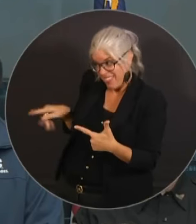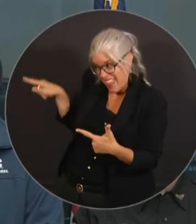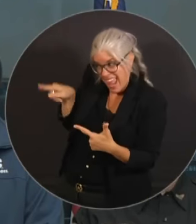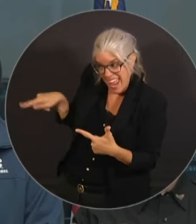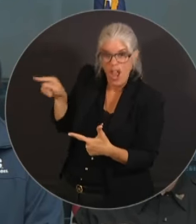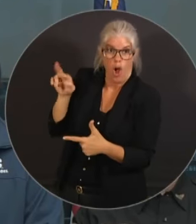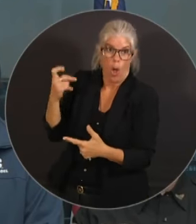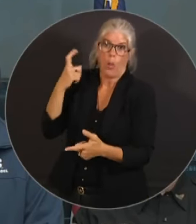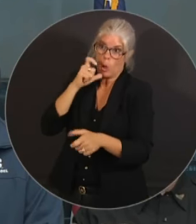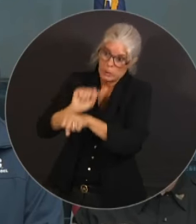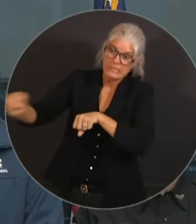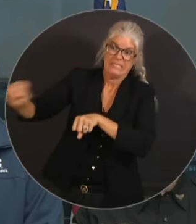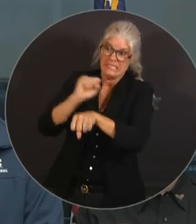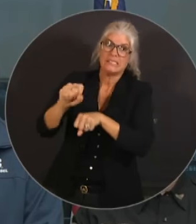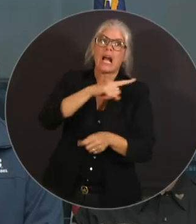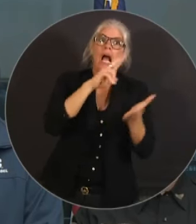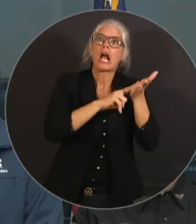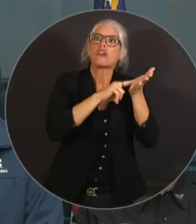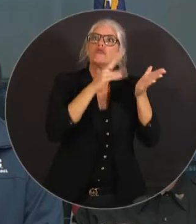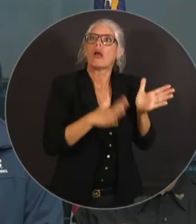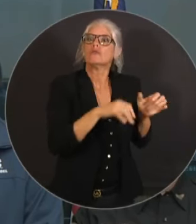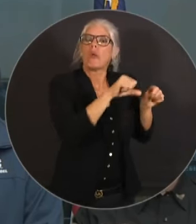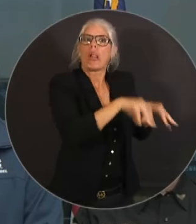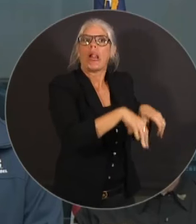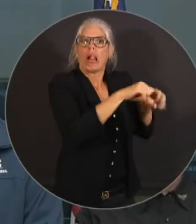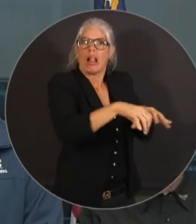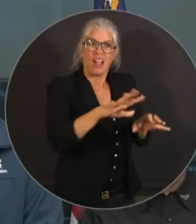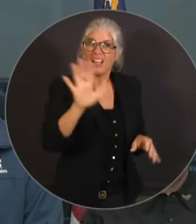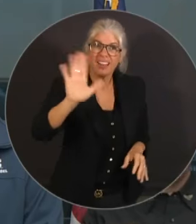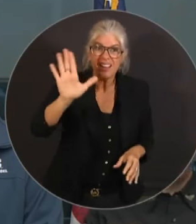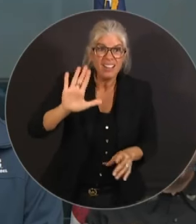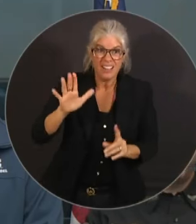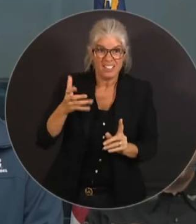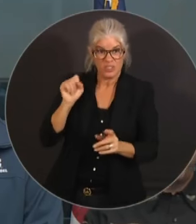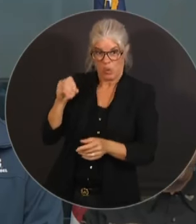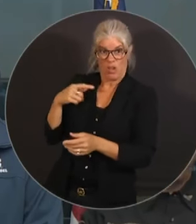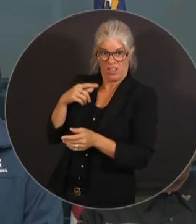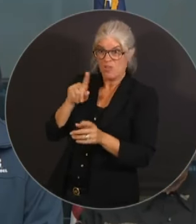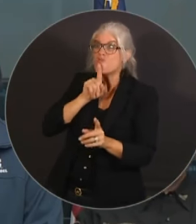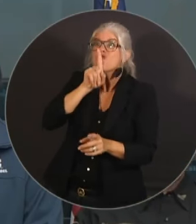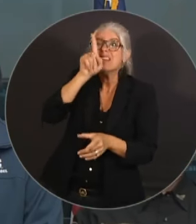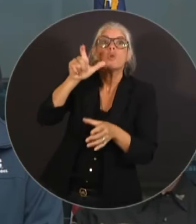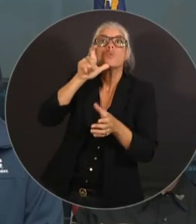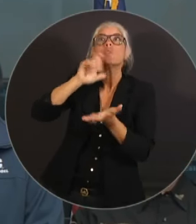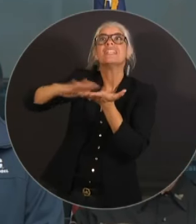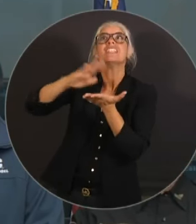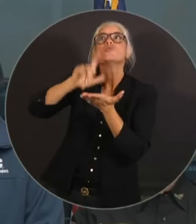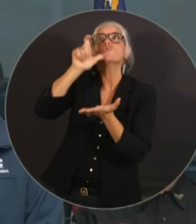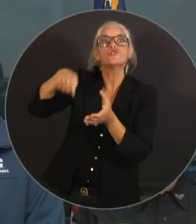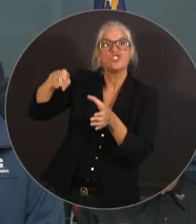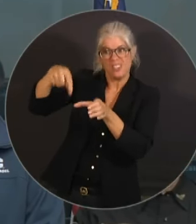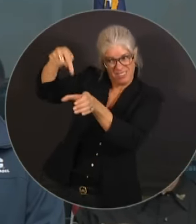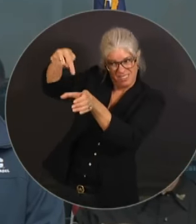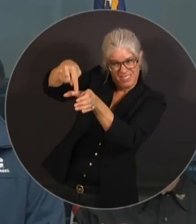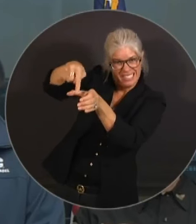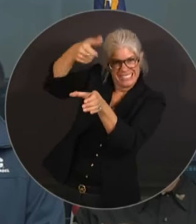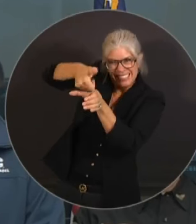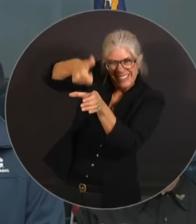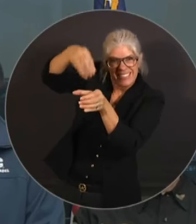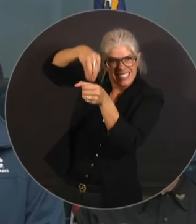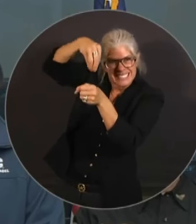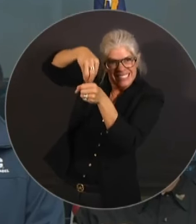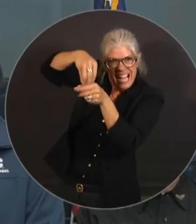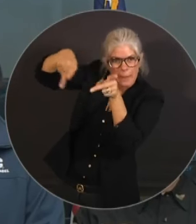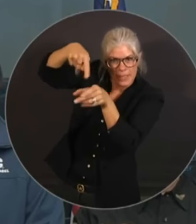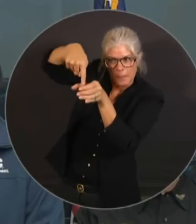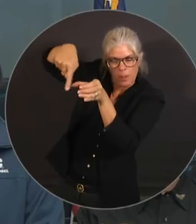local mission. Kevin and I have been talking to local governments for years about make sure you have these contracts in place, make sure you're ready, because